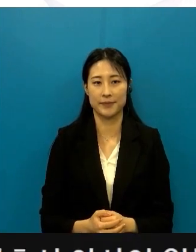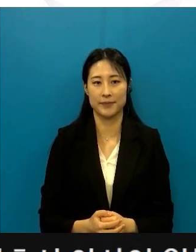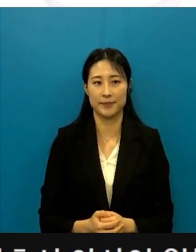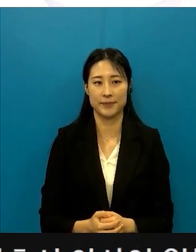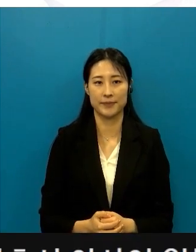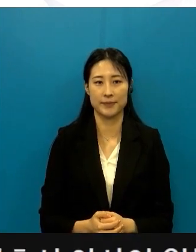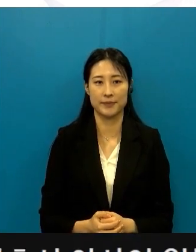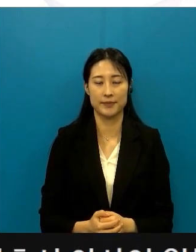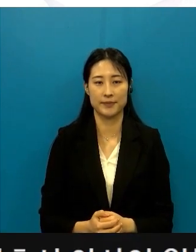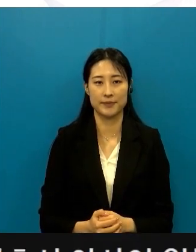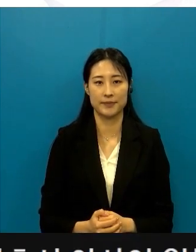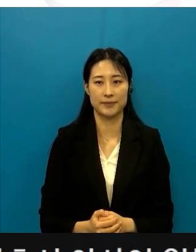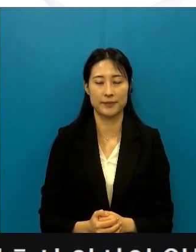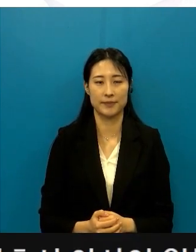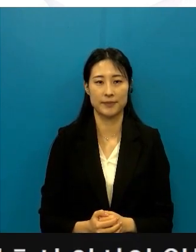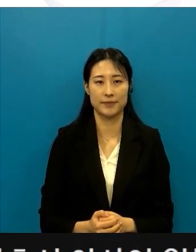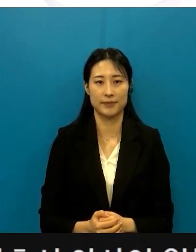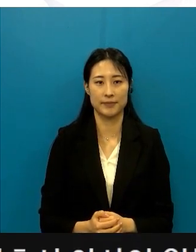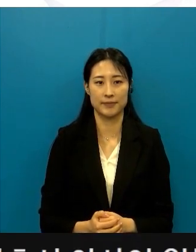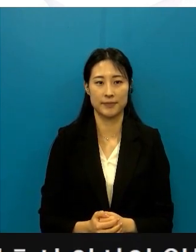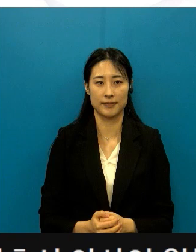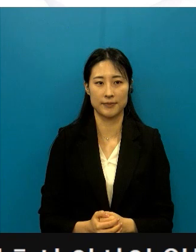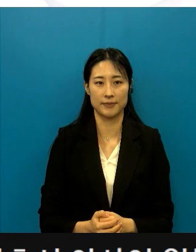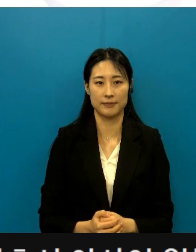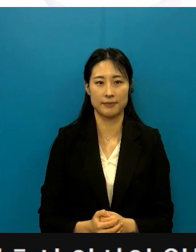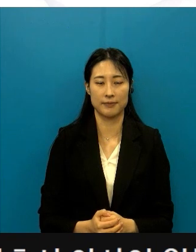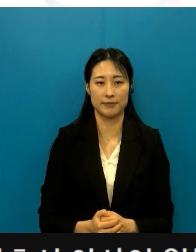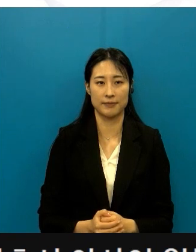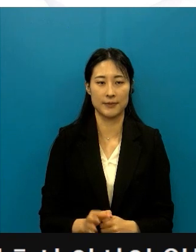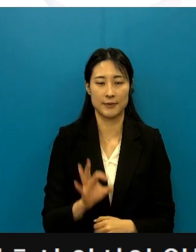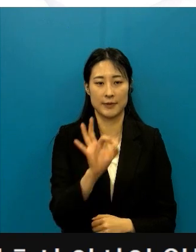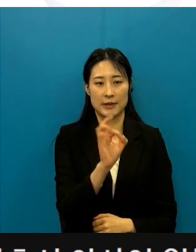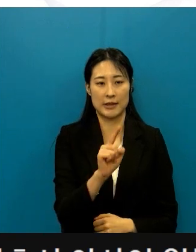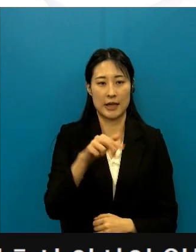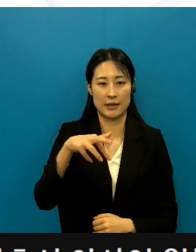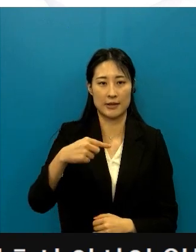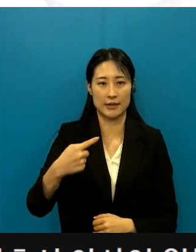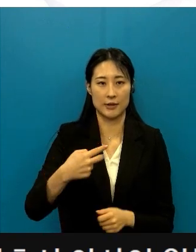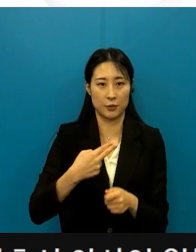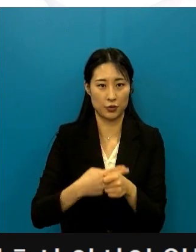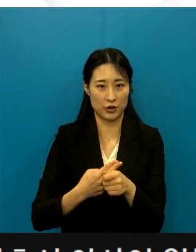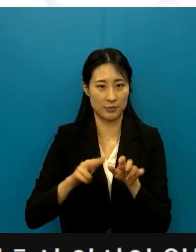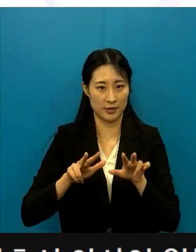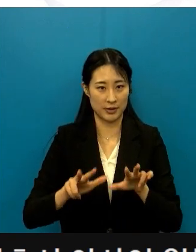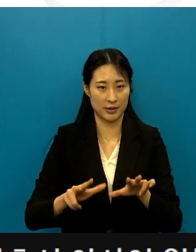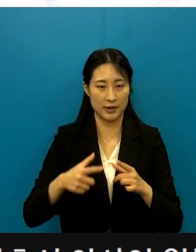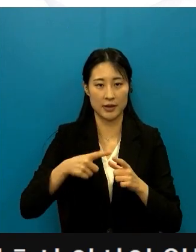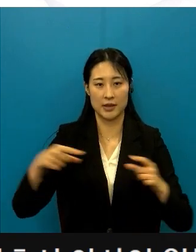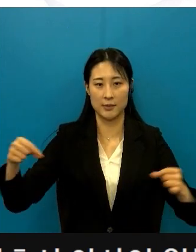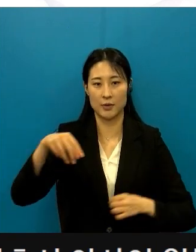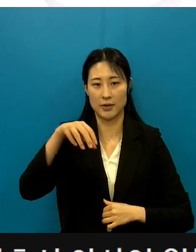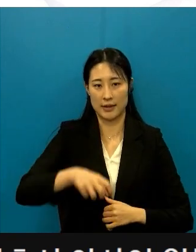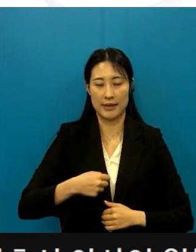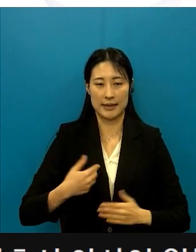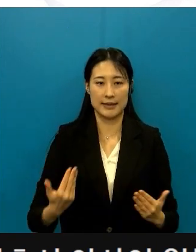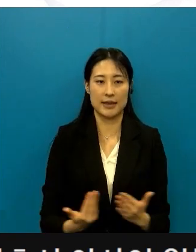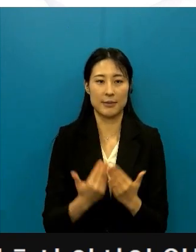Dr. Asai will talk on voluntary assisted dying in present-day Japan. Please.